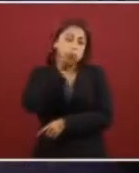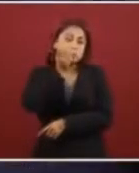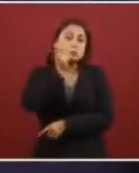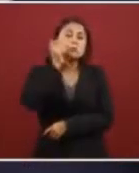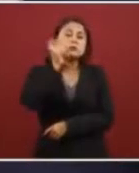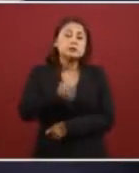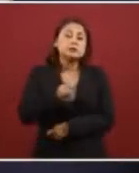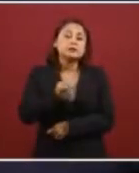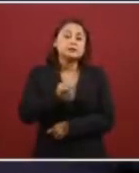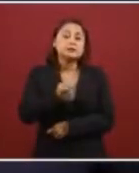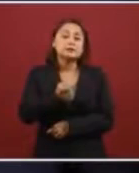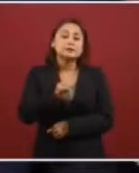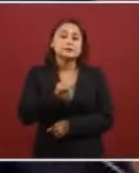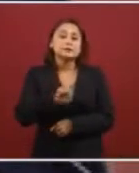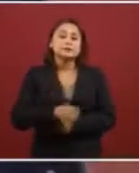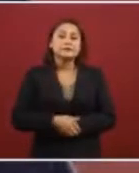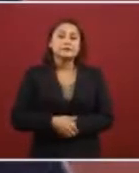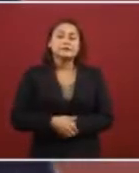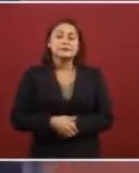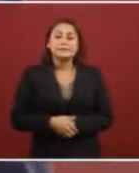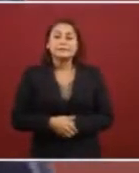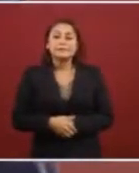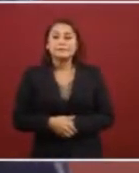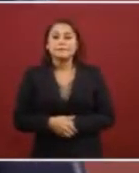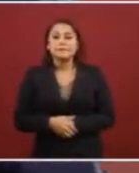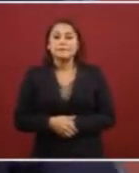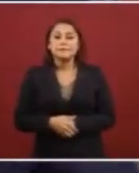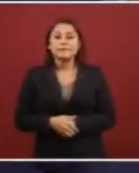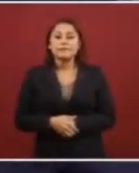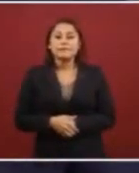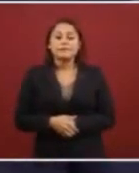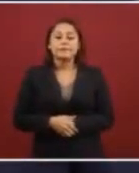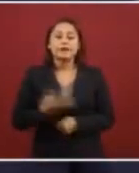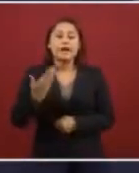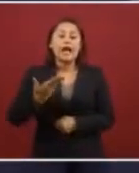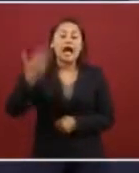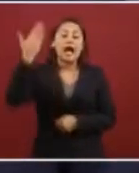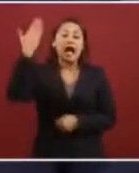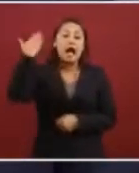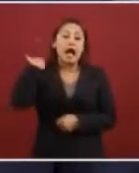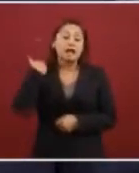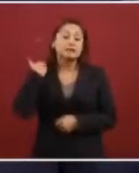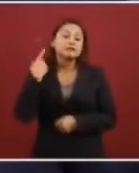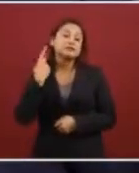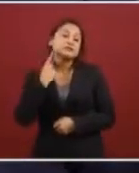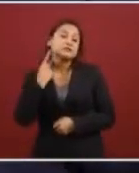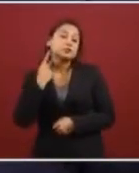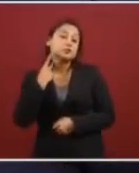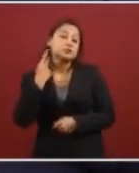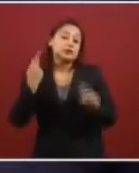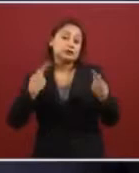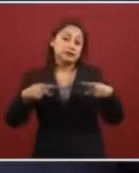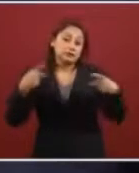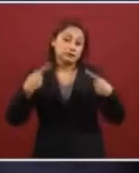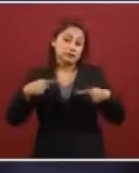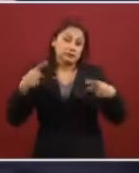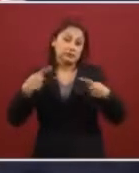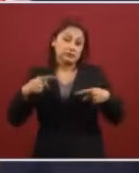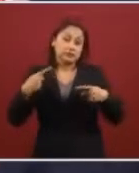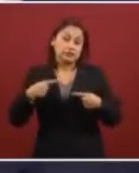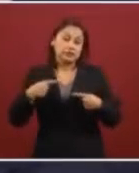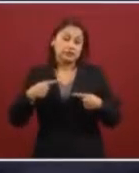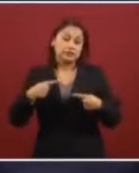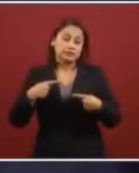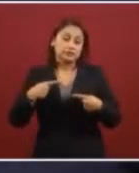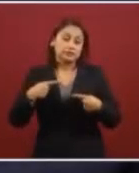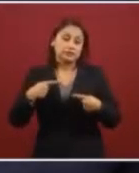that they would y se hablaba and antes de llegar al poder before coming to power, o al gobierno or to the government, también es distinto.